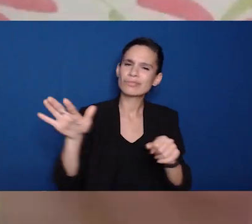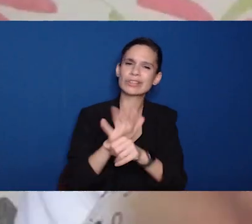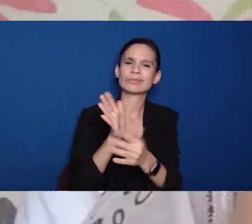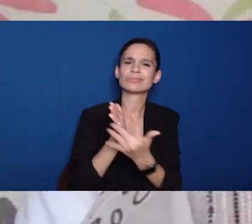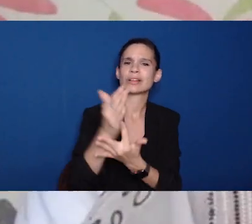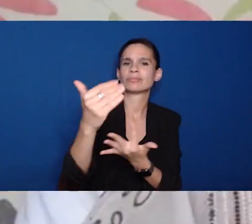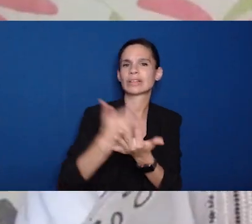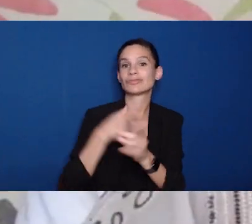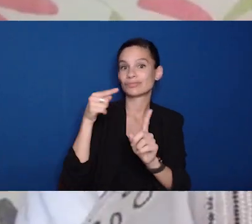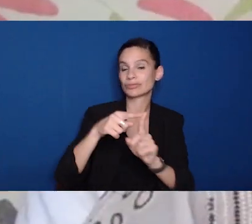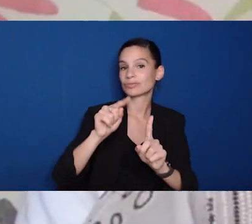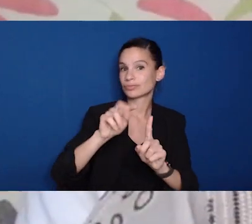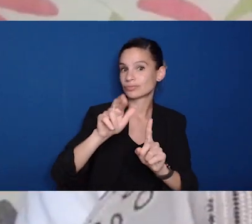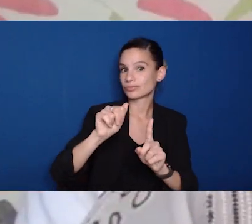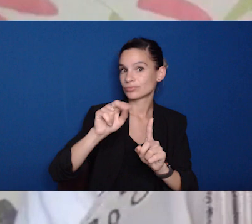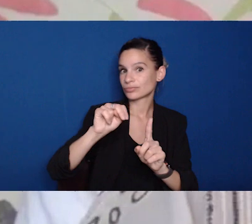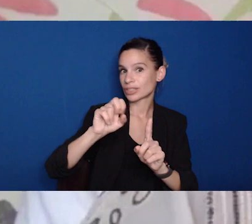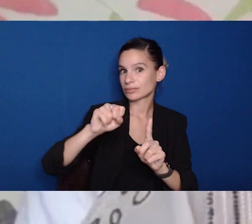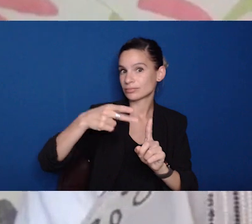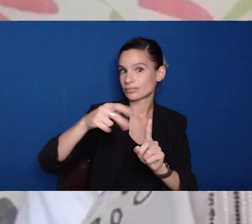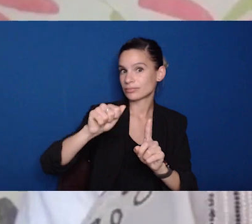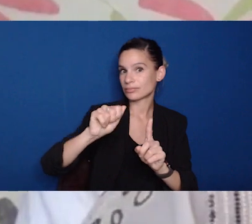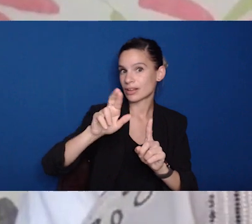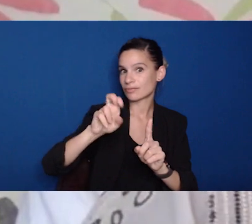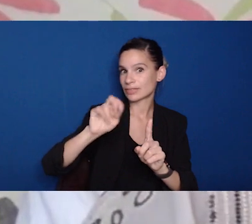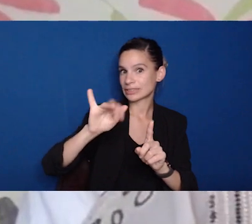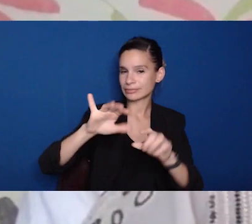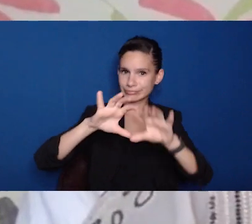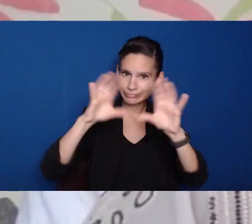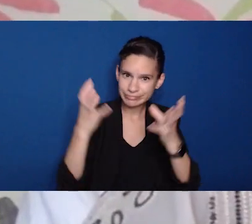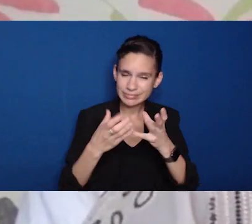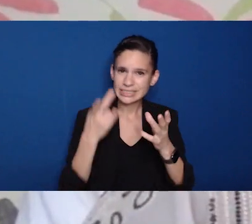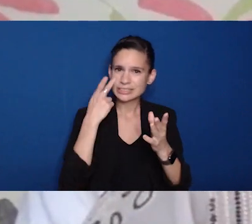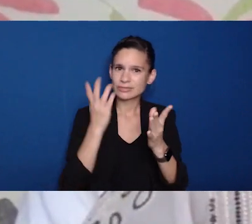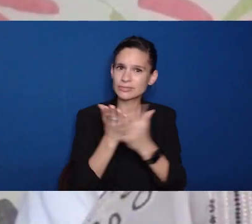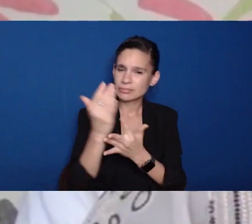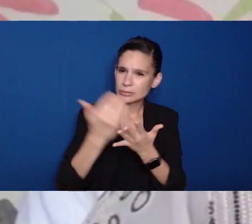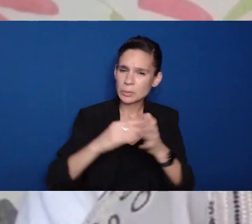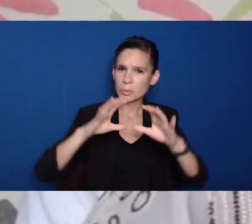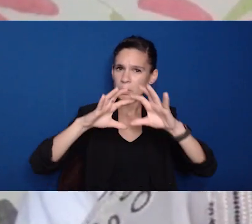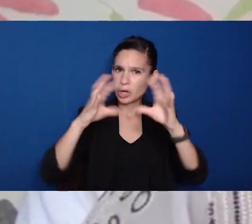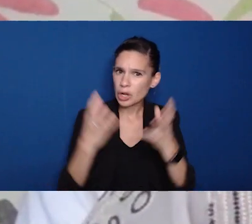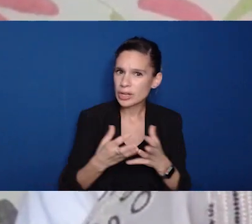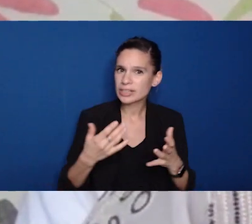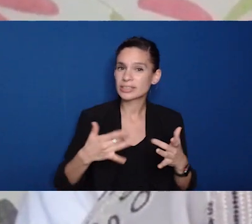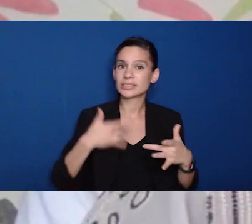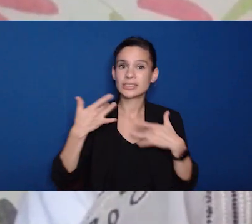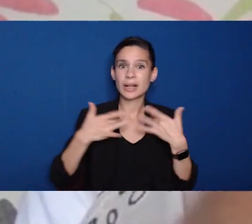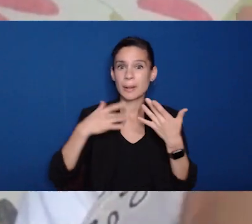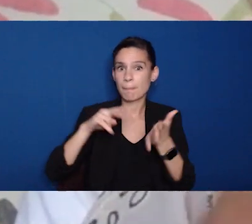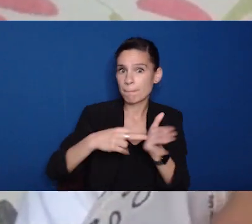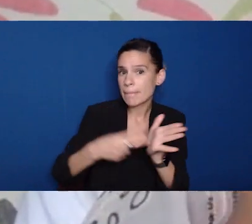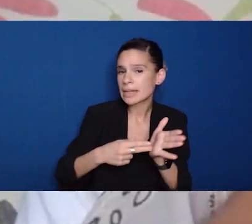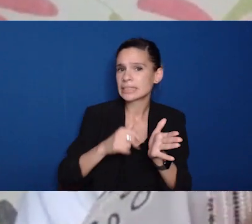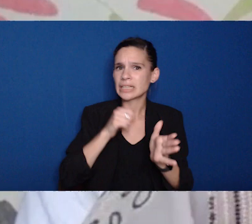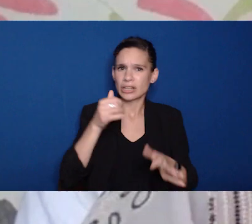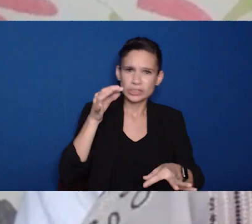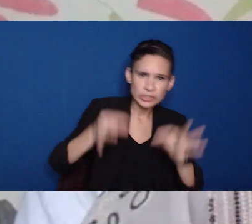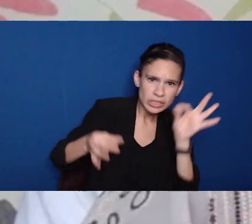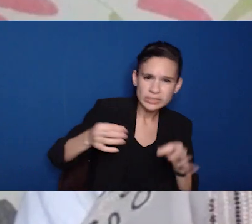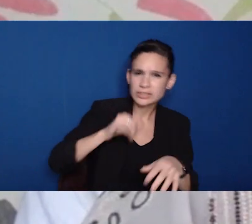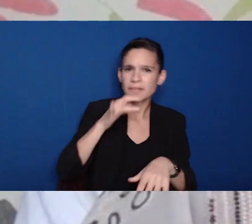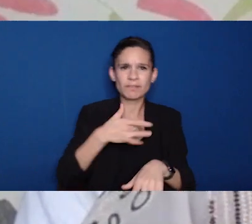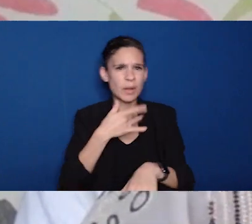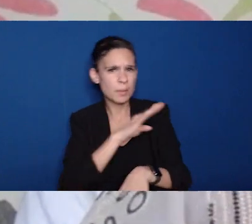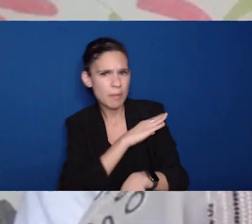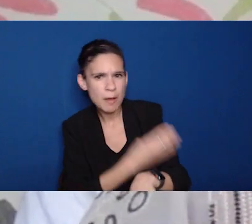transparent in a crisis time, because anxiety is the combination of uncertainty and powerlessness. So the things that a leader really needs